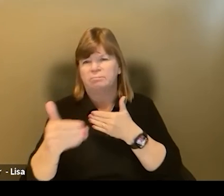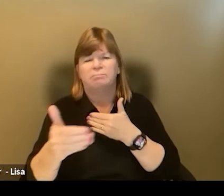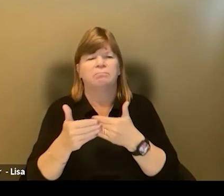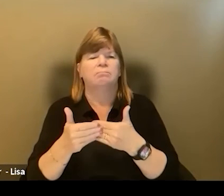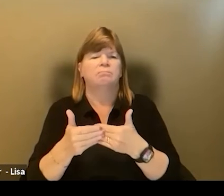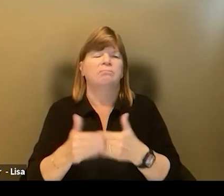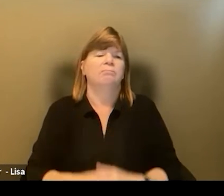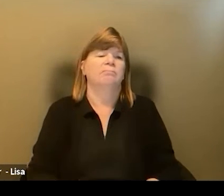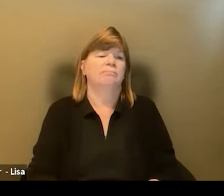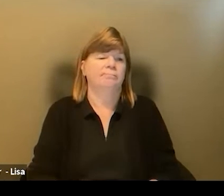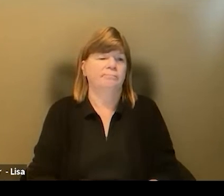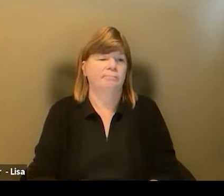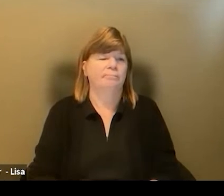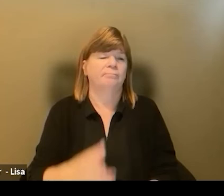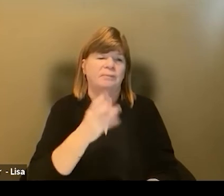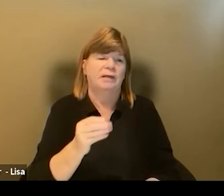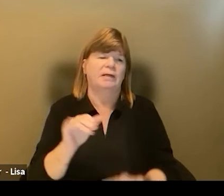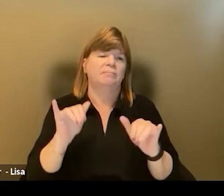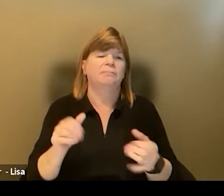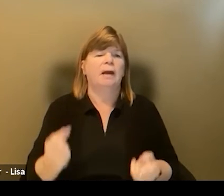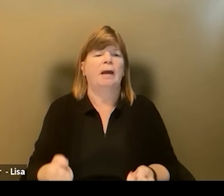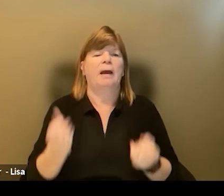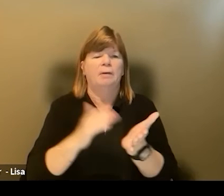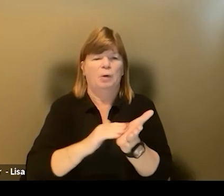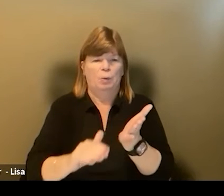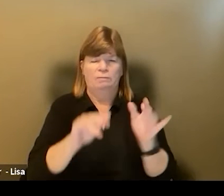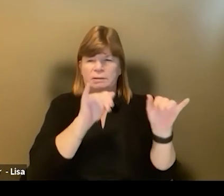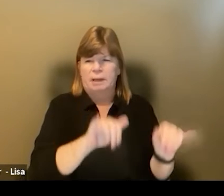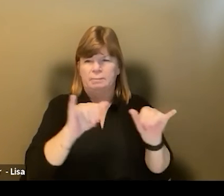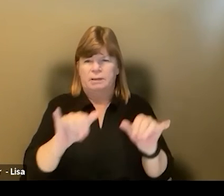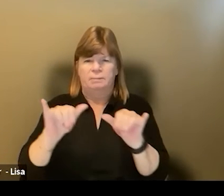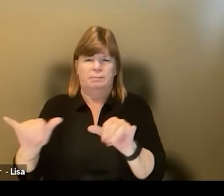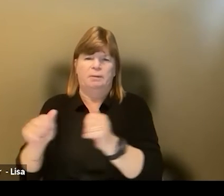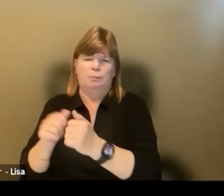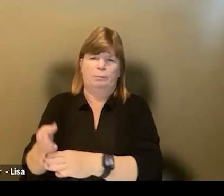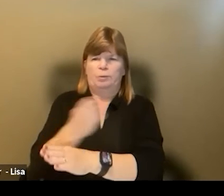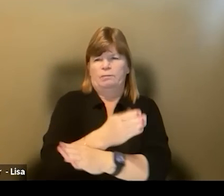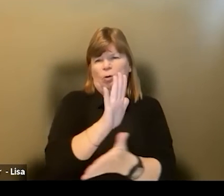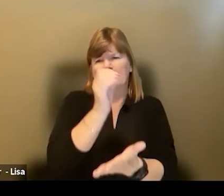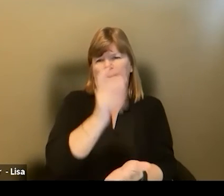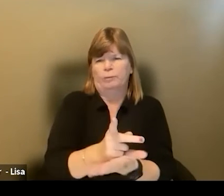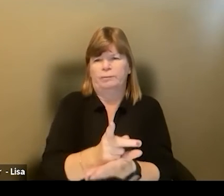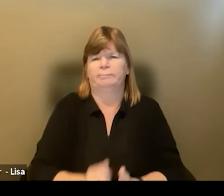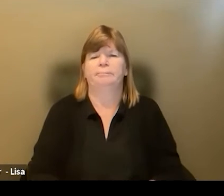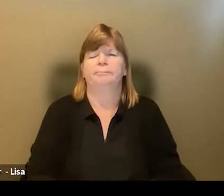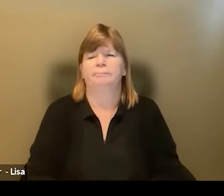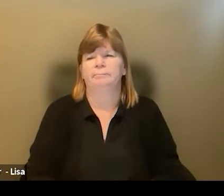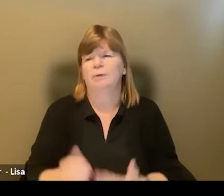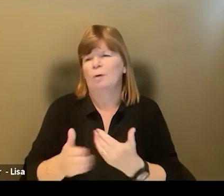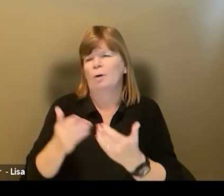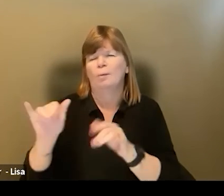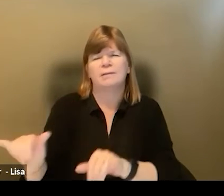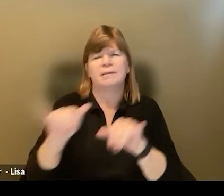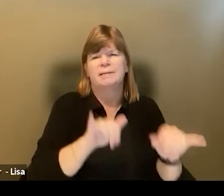fiscal situations allow, and keeps the number of waiver slots consistent with previously approved slots, similar